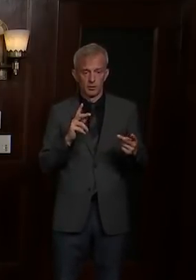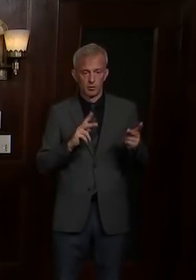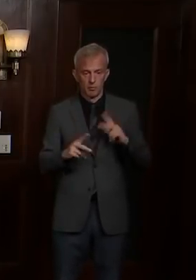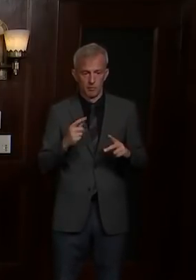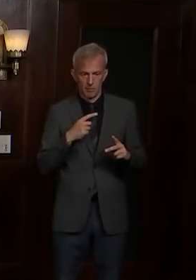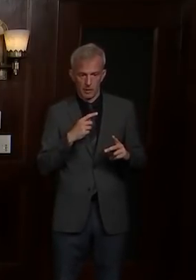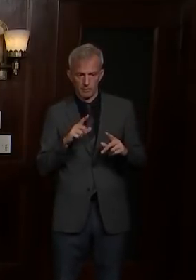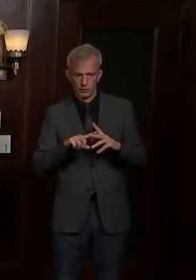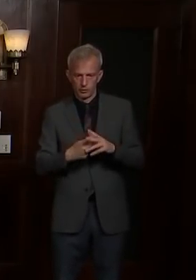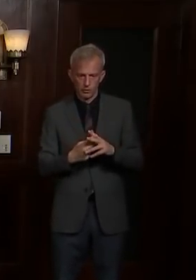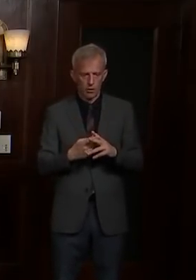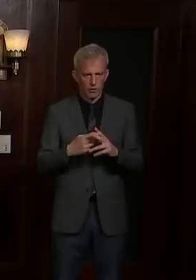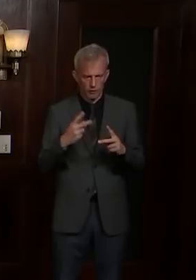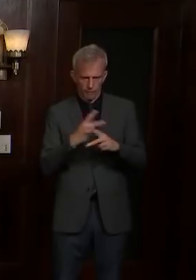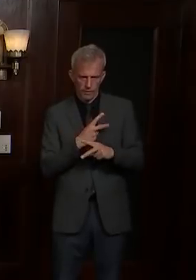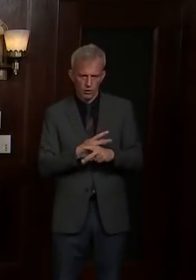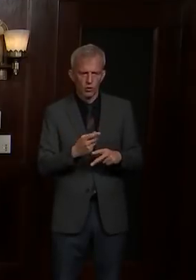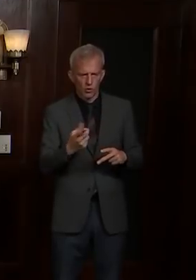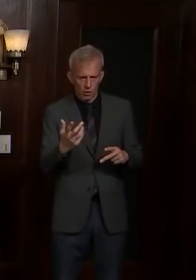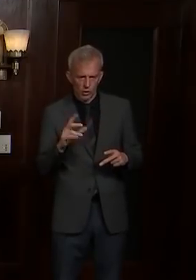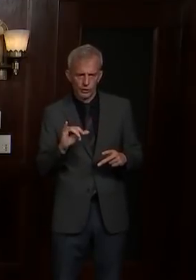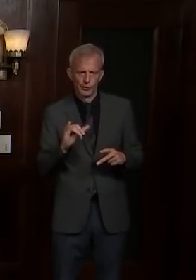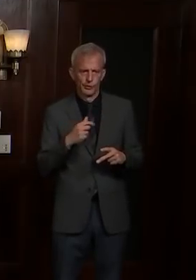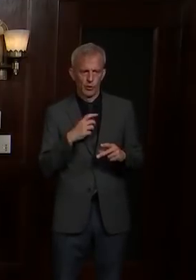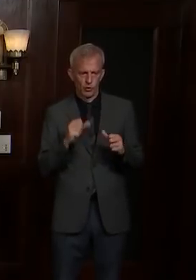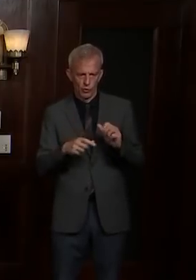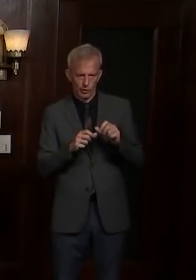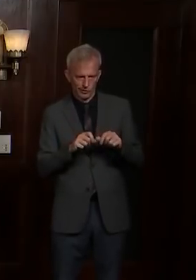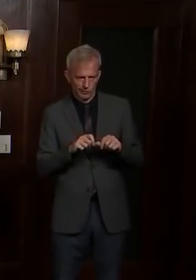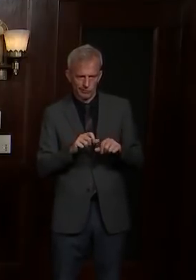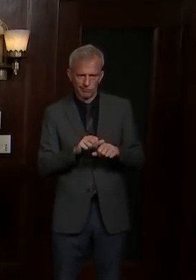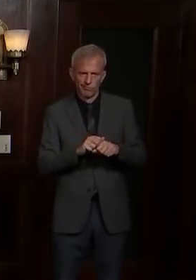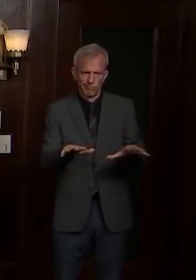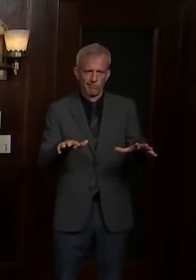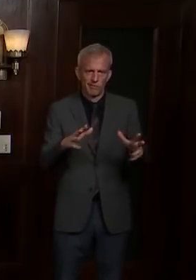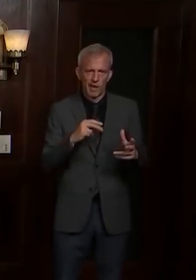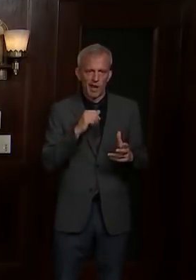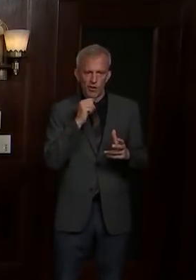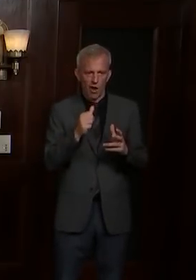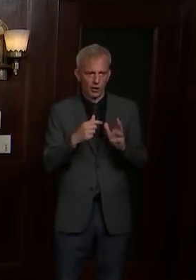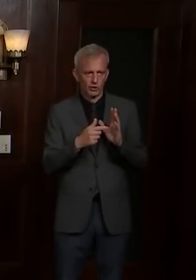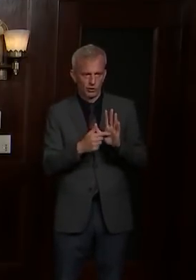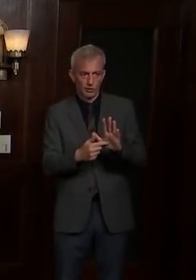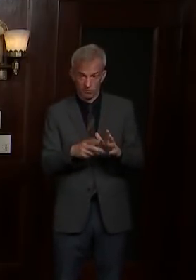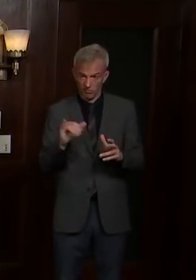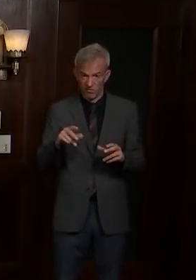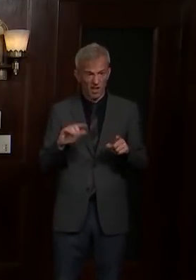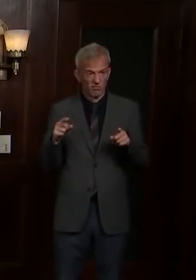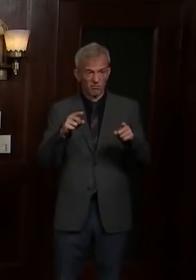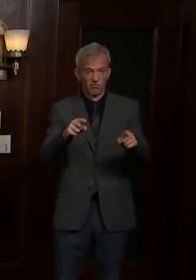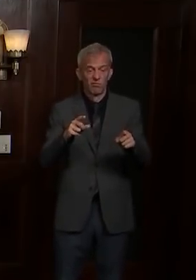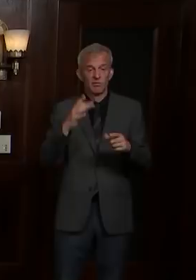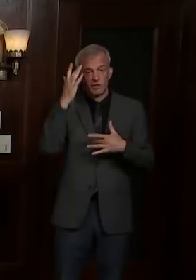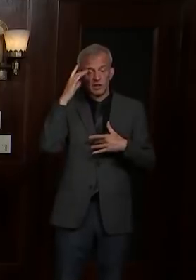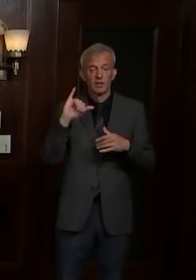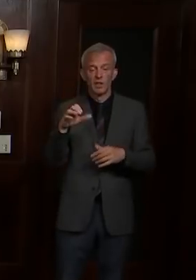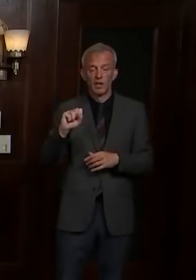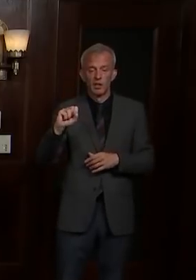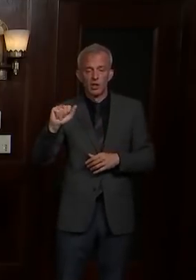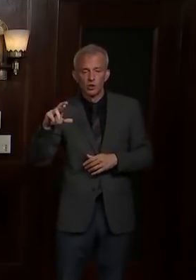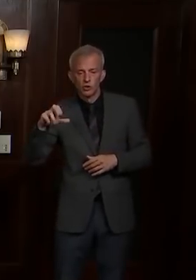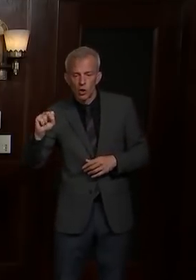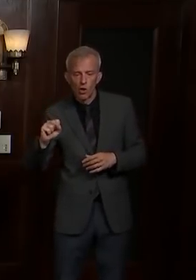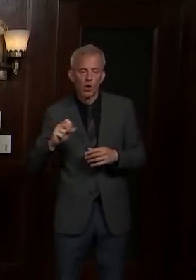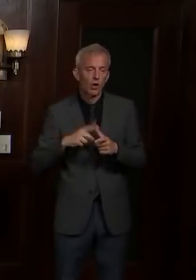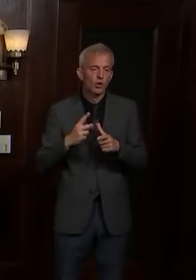like SARS and MERS, that it can be transmitted without showing symptoms? Is that what made a difference, or could we have